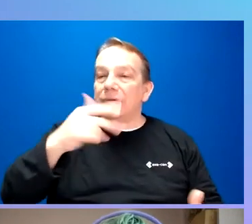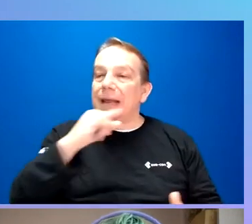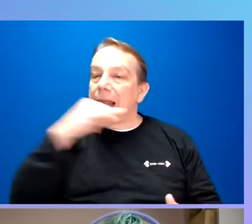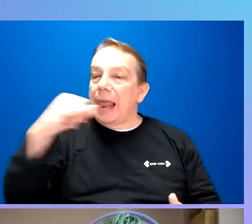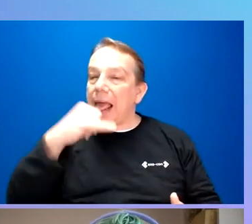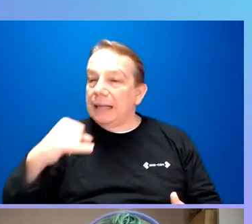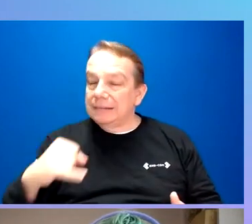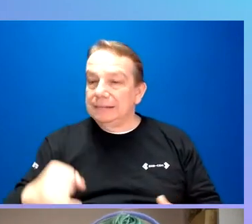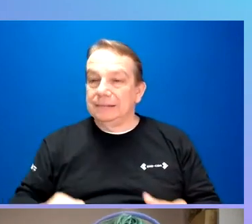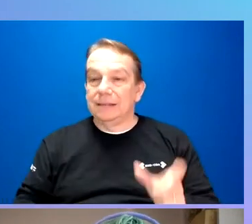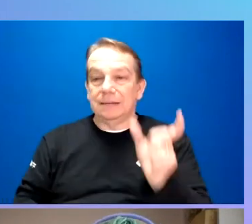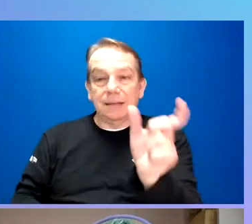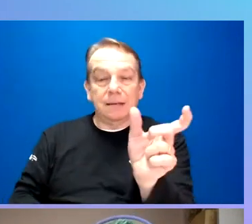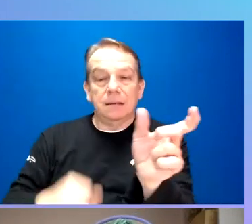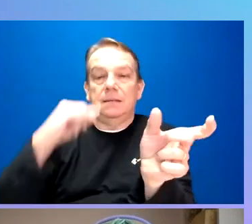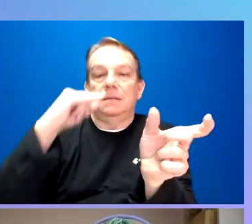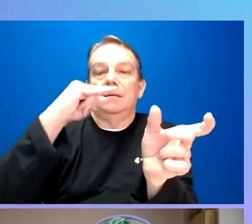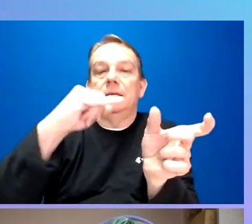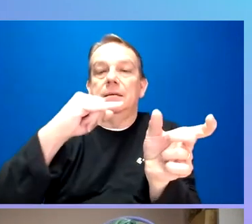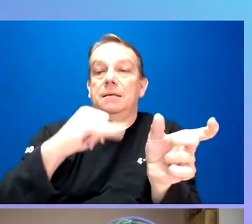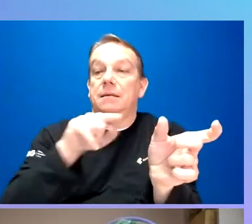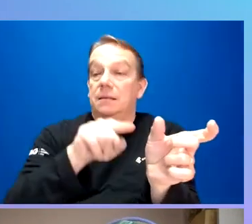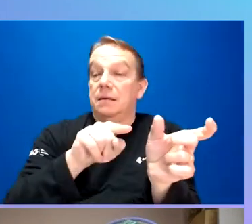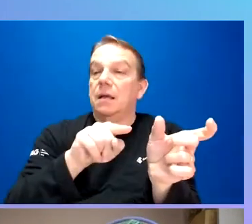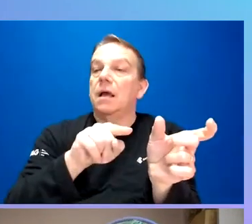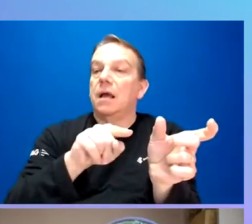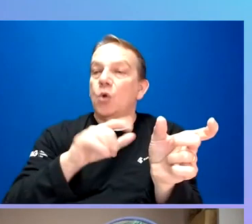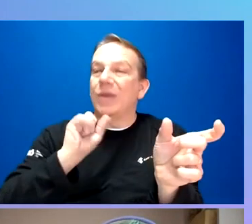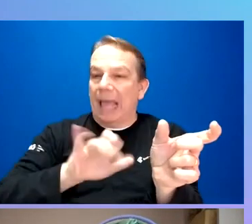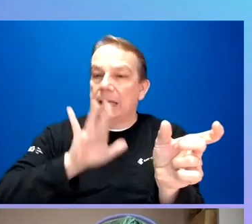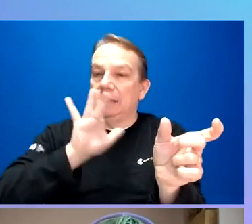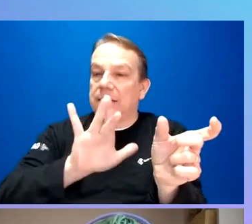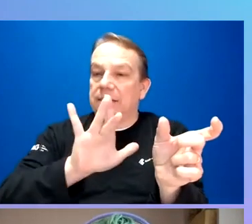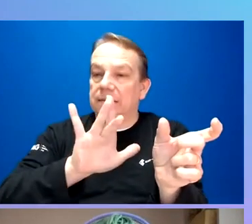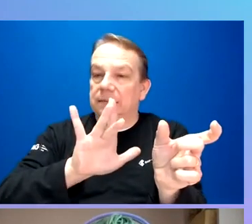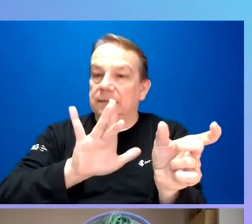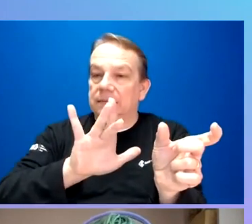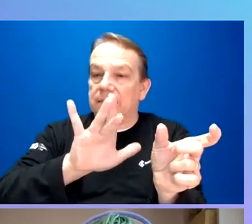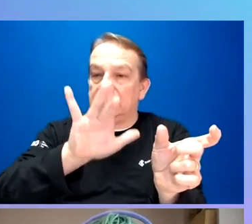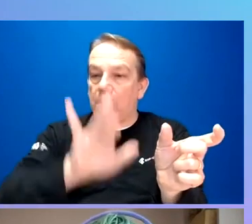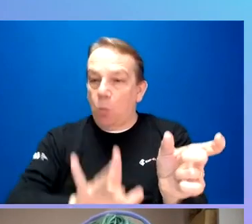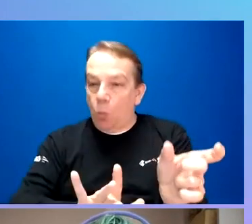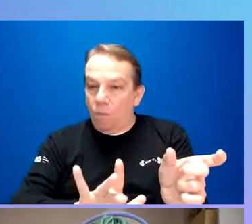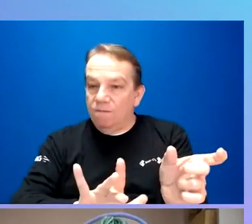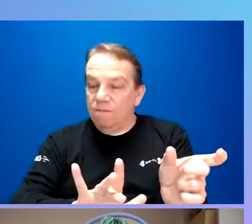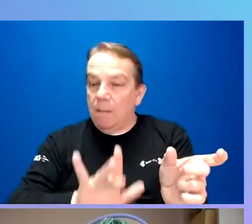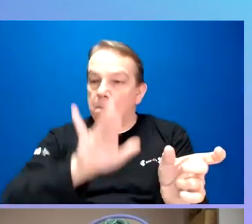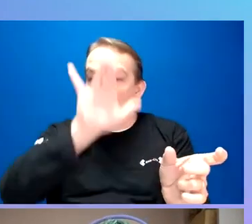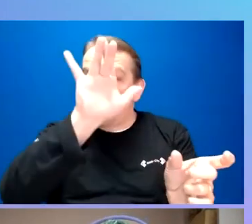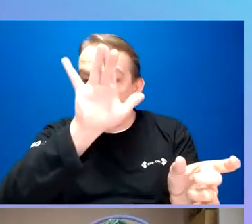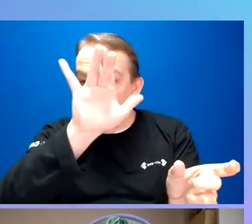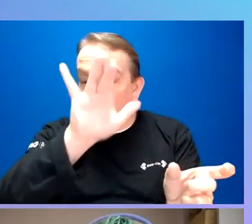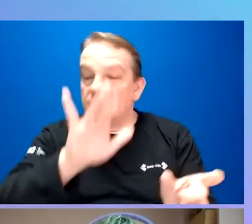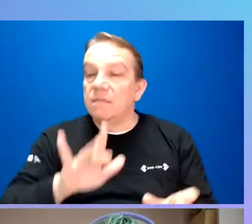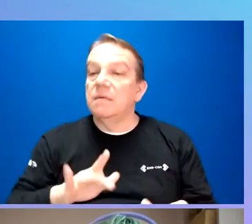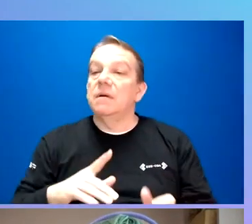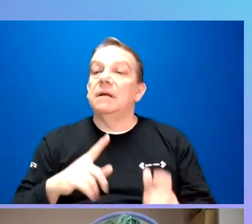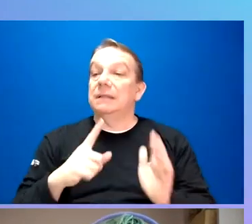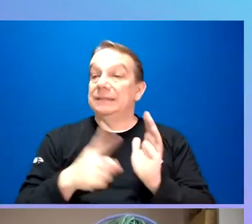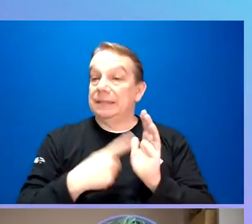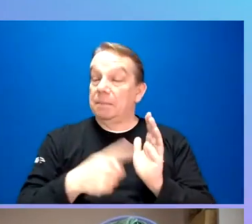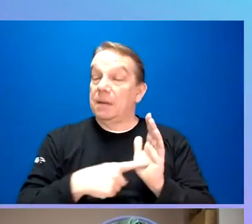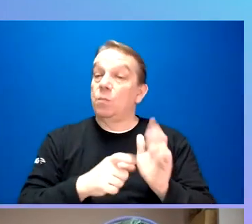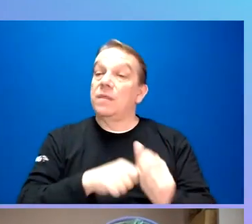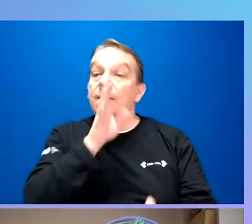the right of it, which is to indicate that it's grabbable and it's draggable. And when you navigate to that element with